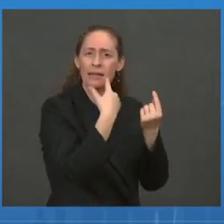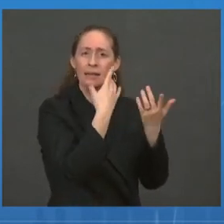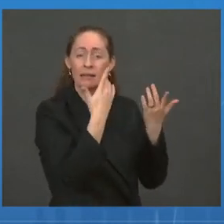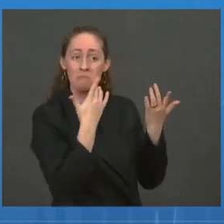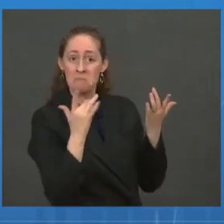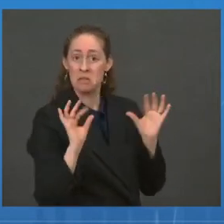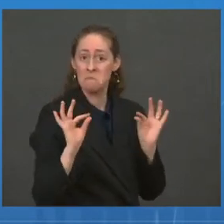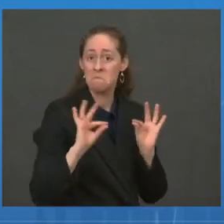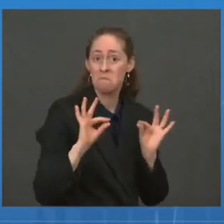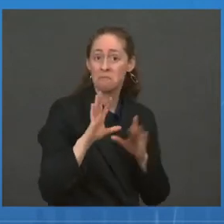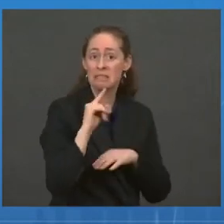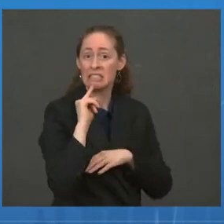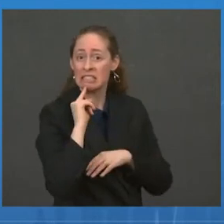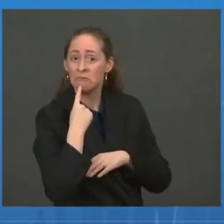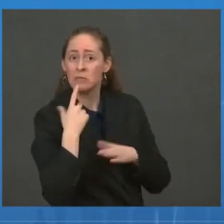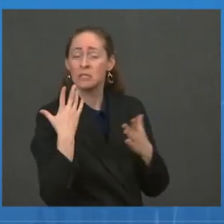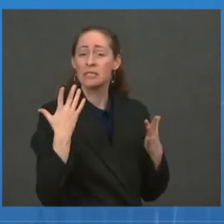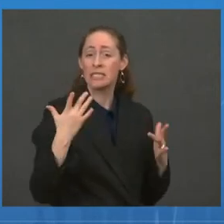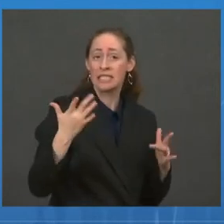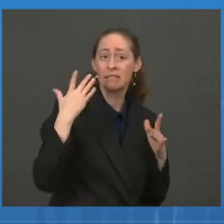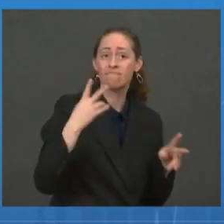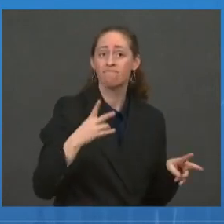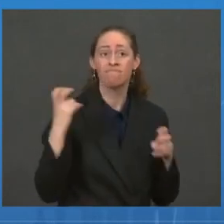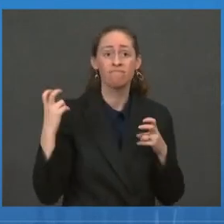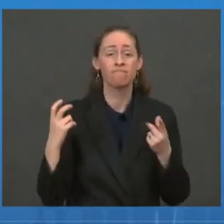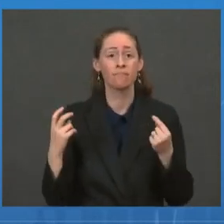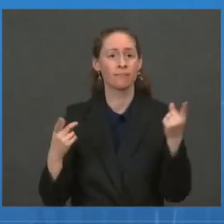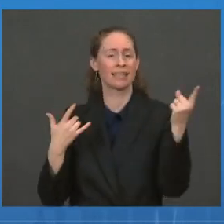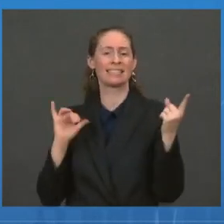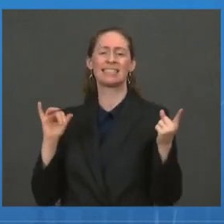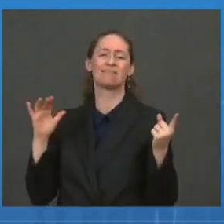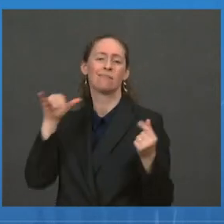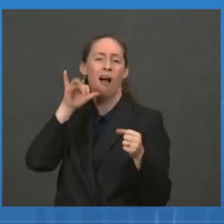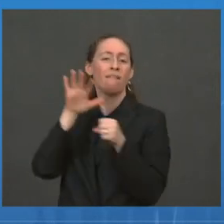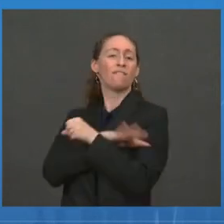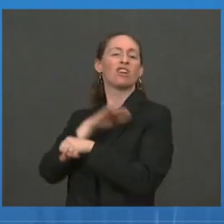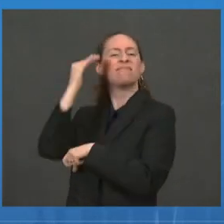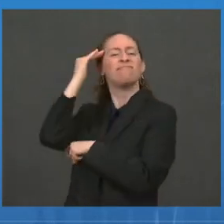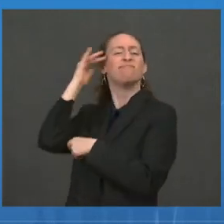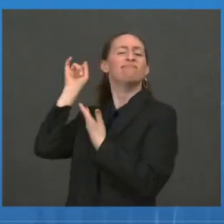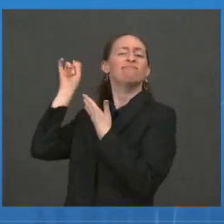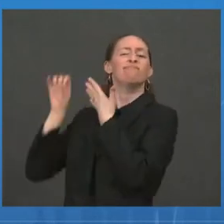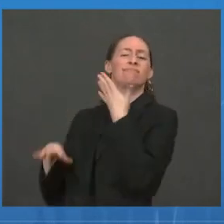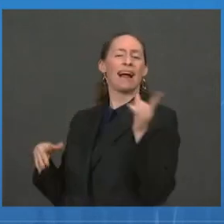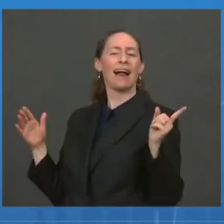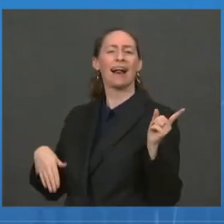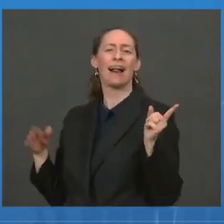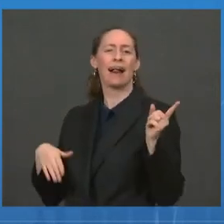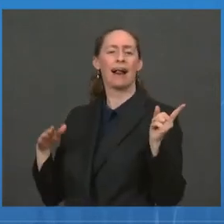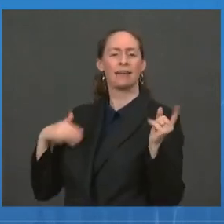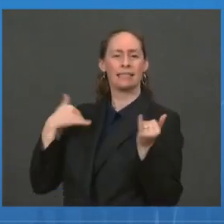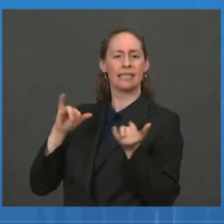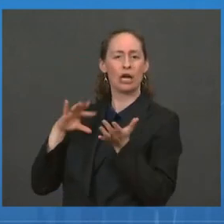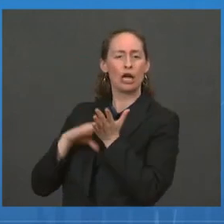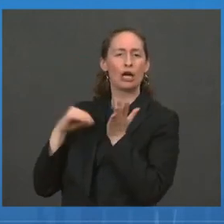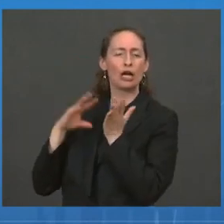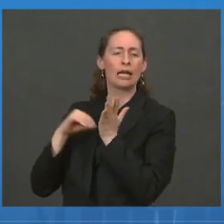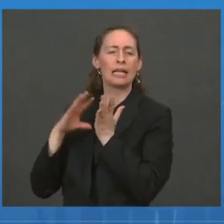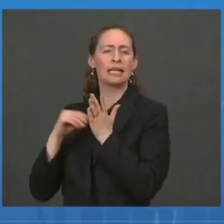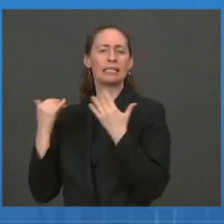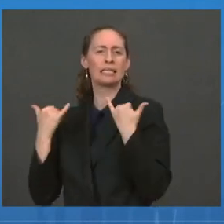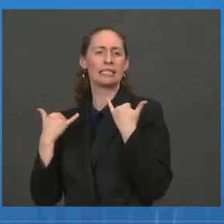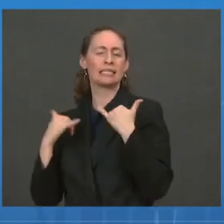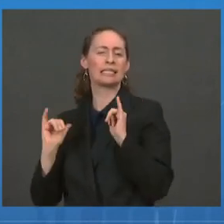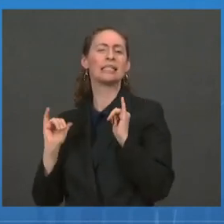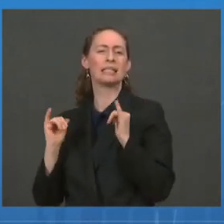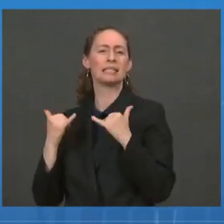board give a lower level of severity but they don't know that right now so they agree with us and we agree with them that it's just